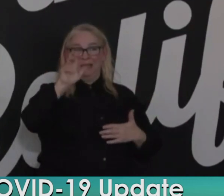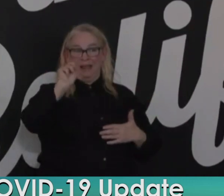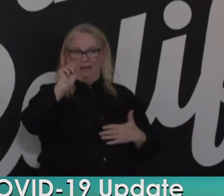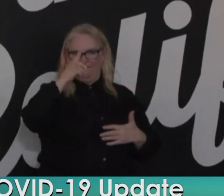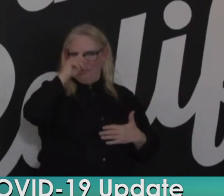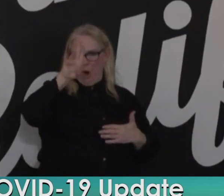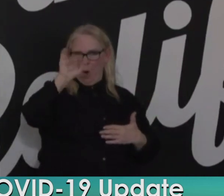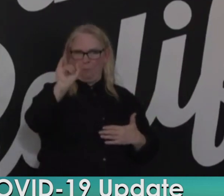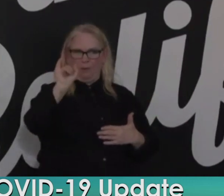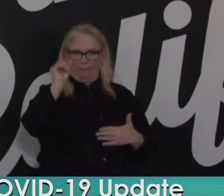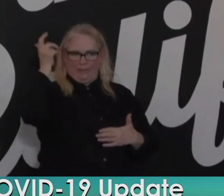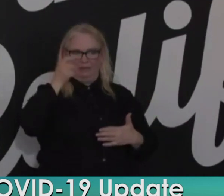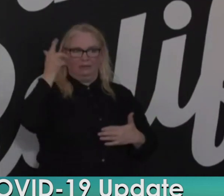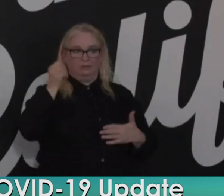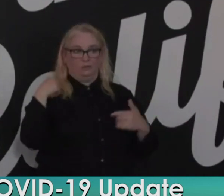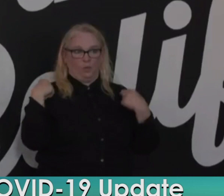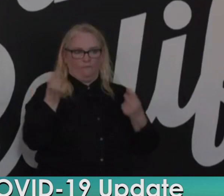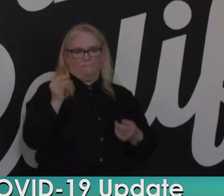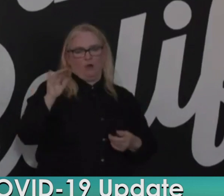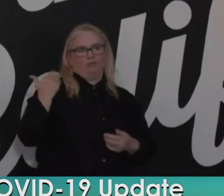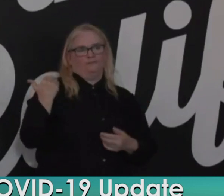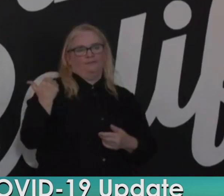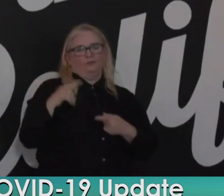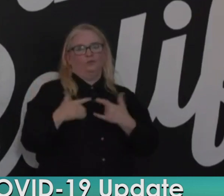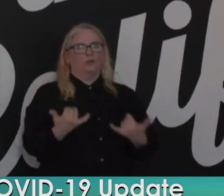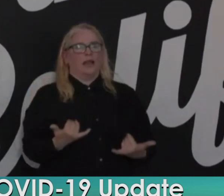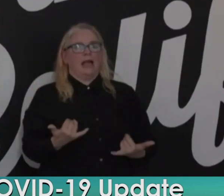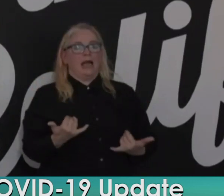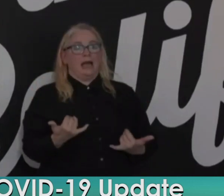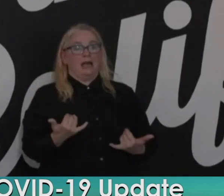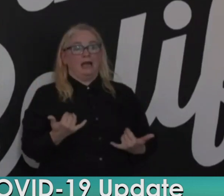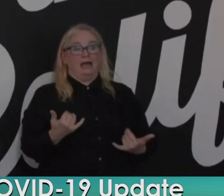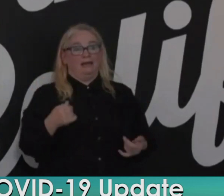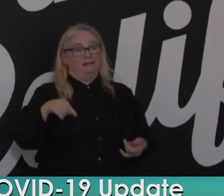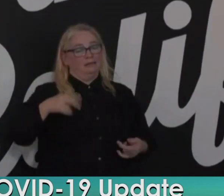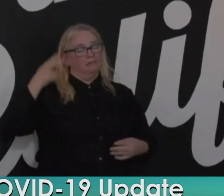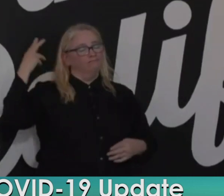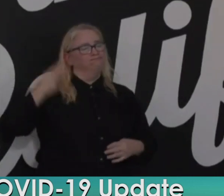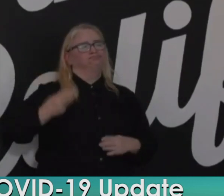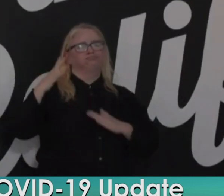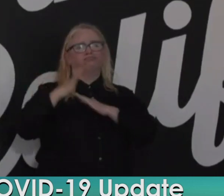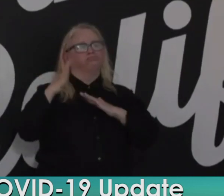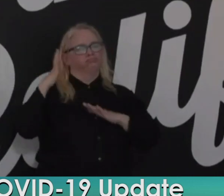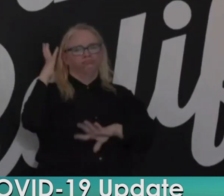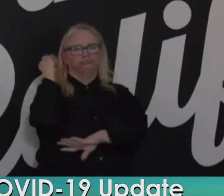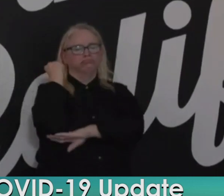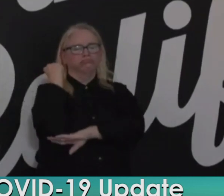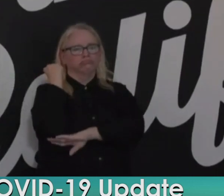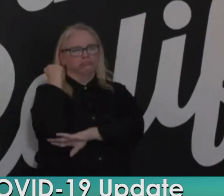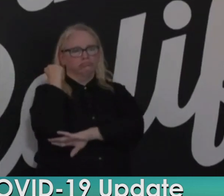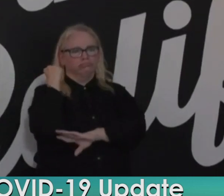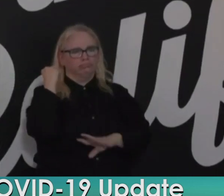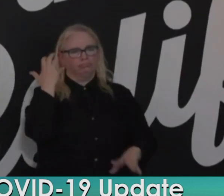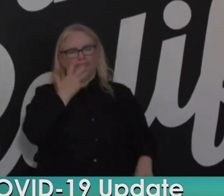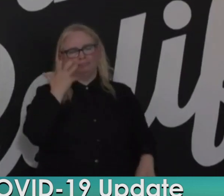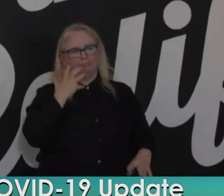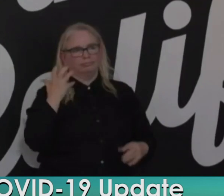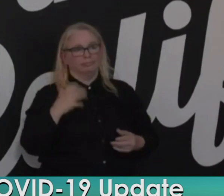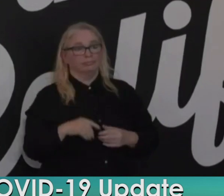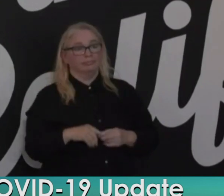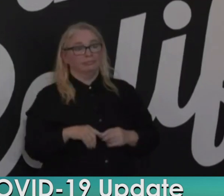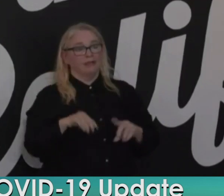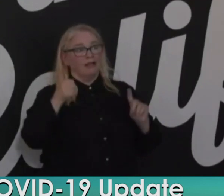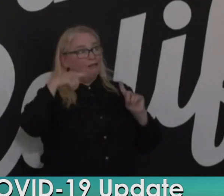since March 15th. Again, this is unprecedented in our state's history. These are numbers no one thought they'd see in our